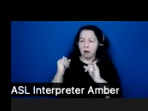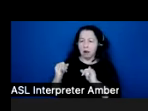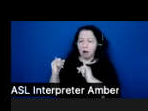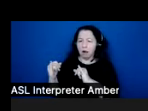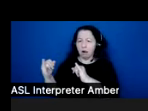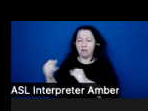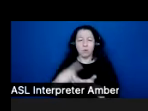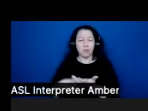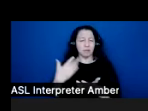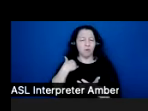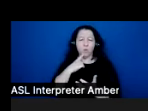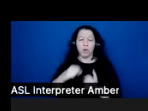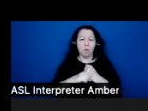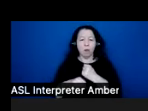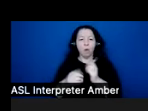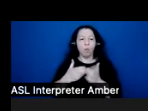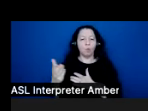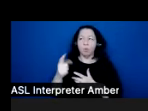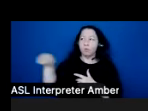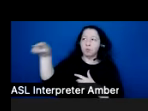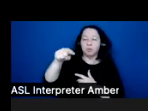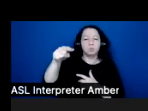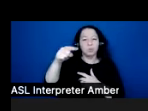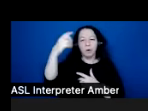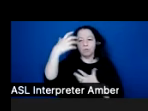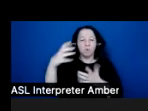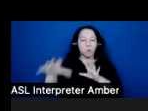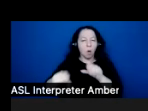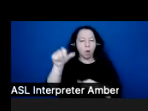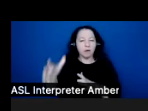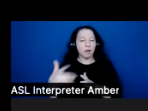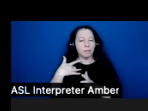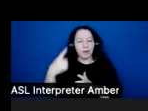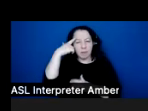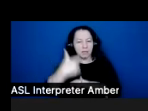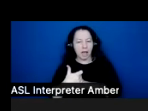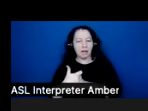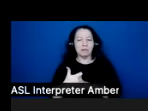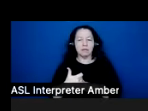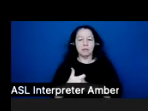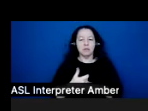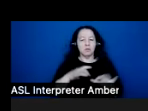colonizers. Community engagement is coalition building, right? So creating strong local